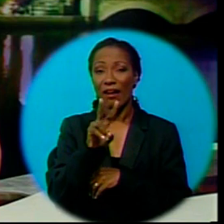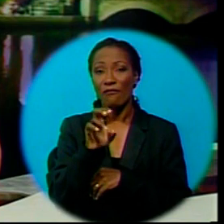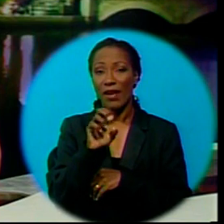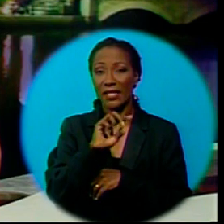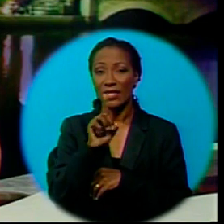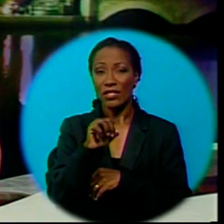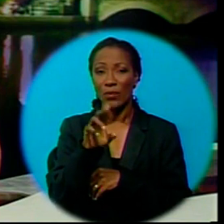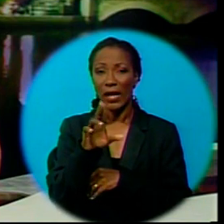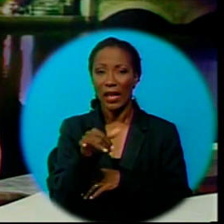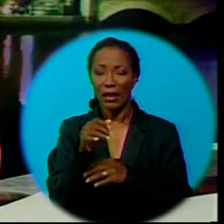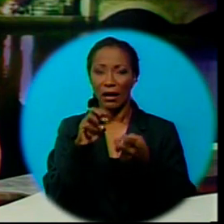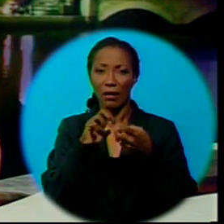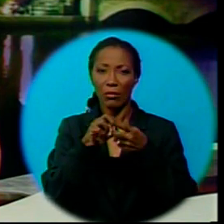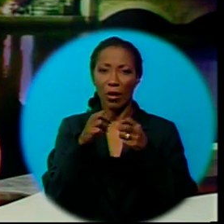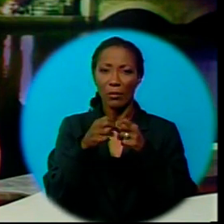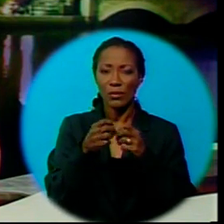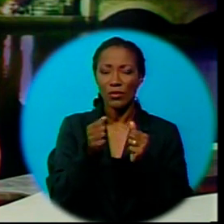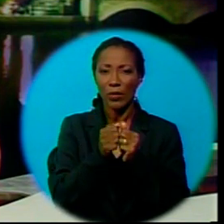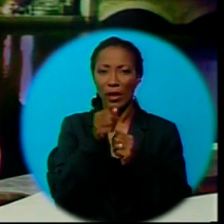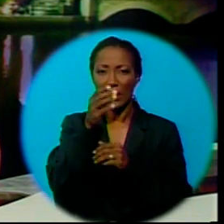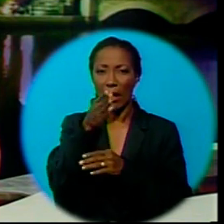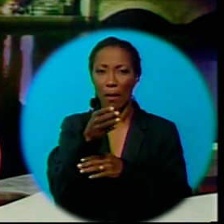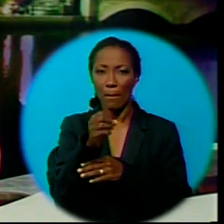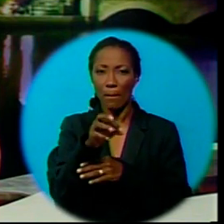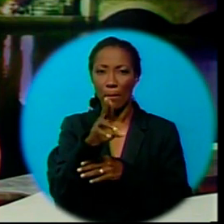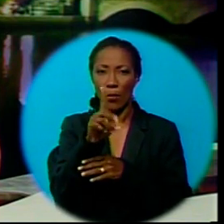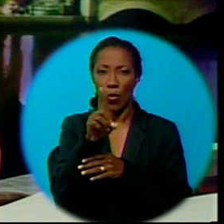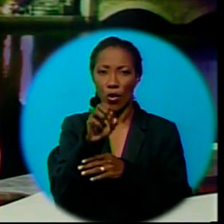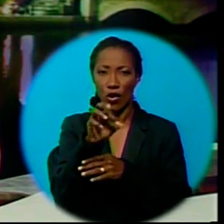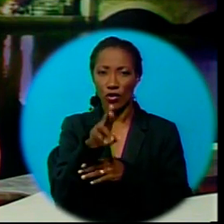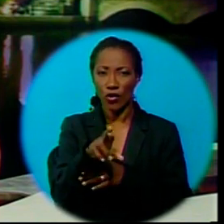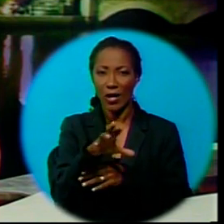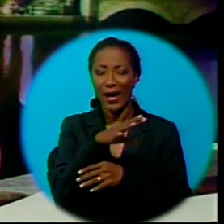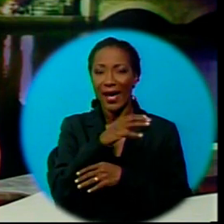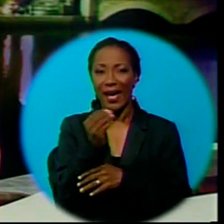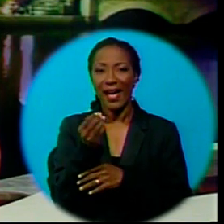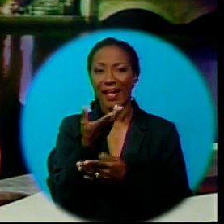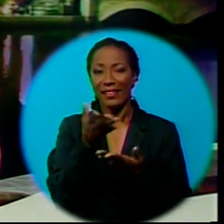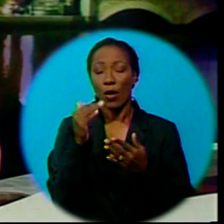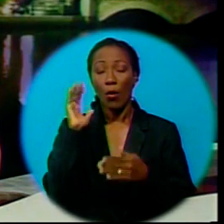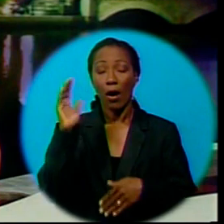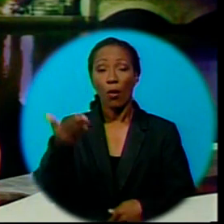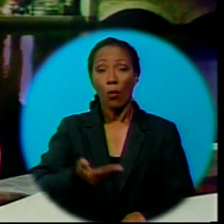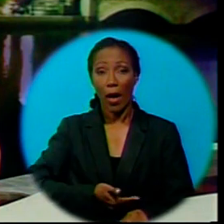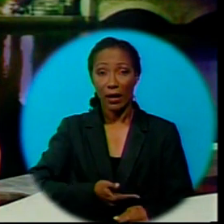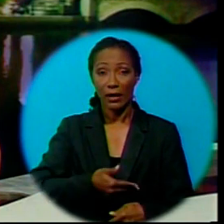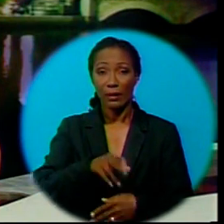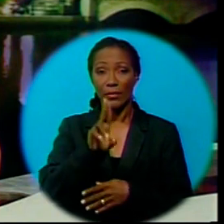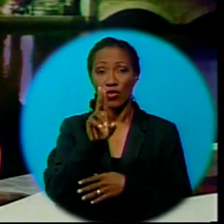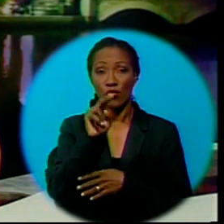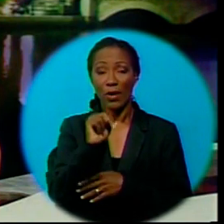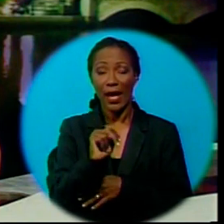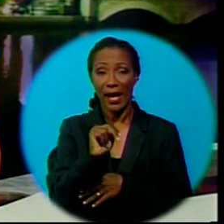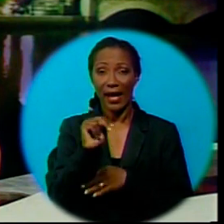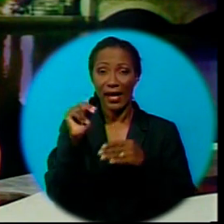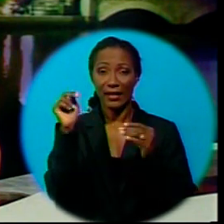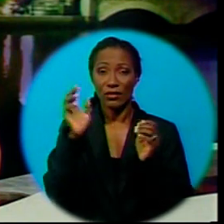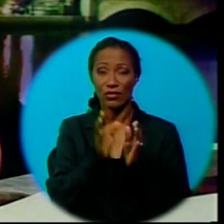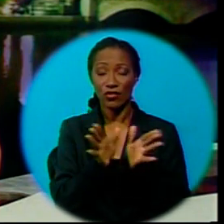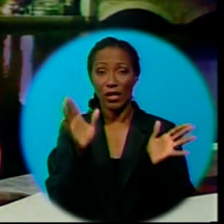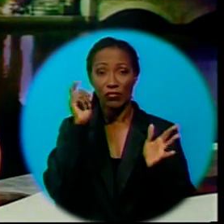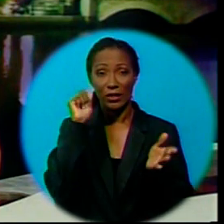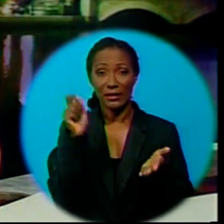others. Barbados is also playing host to the Secretaries General of the United Nations and the Commonwealth, as well as the President of